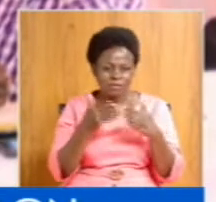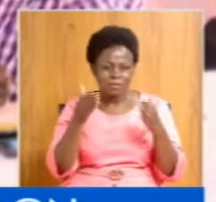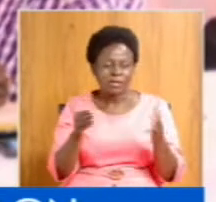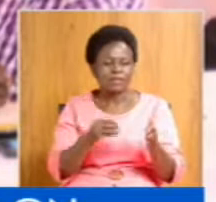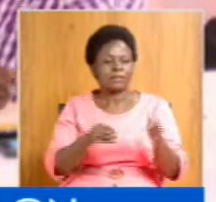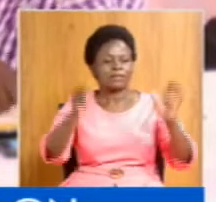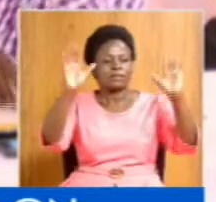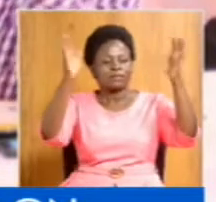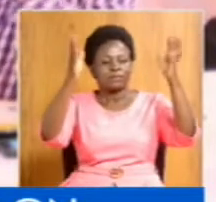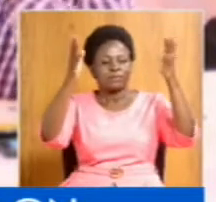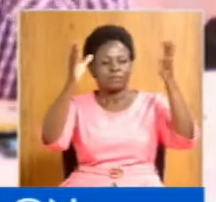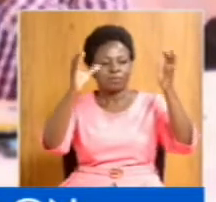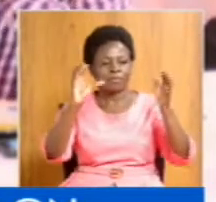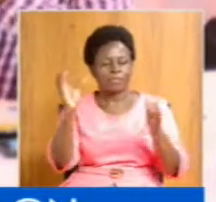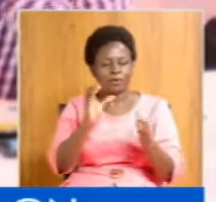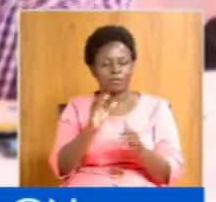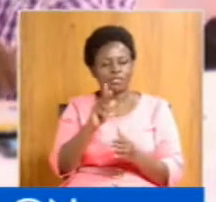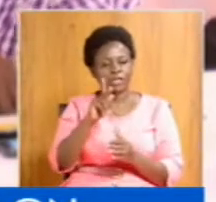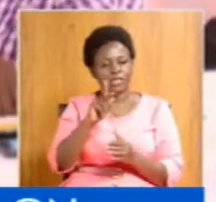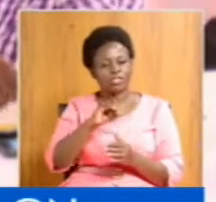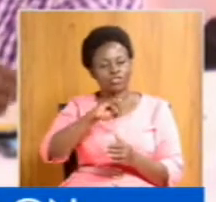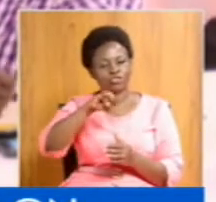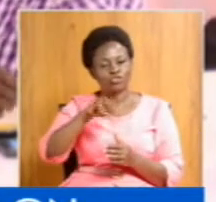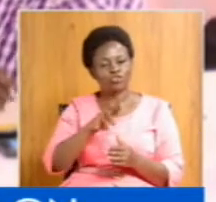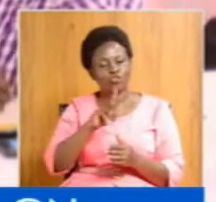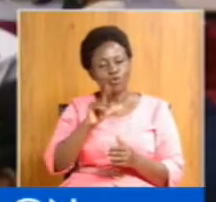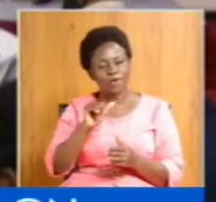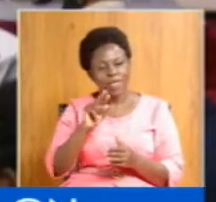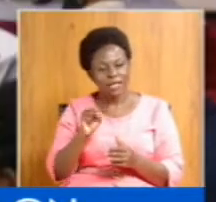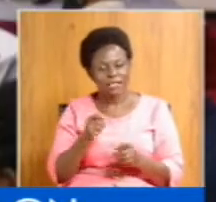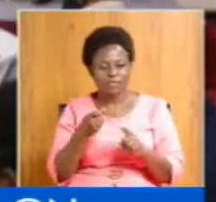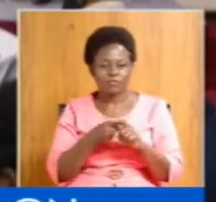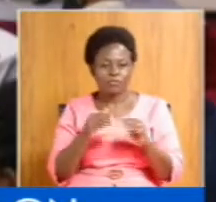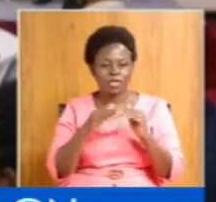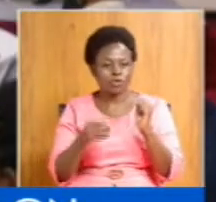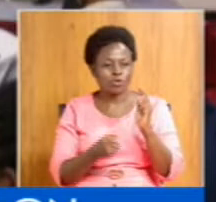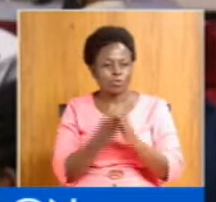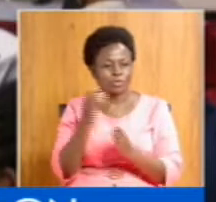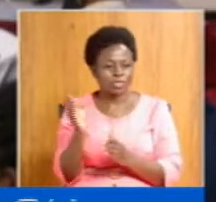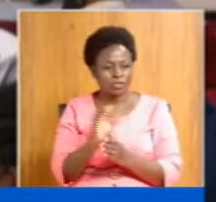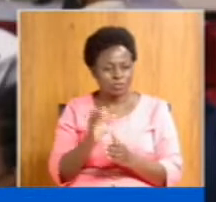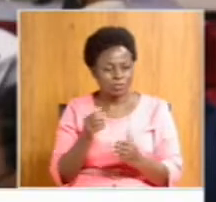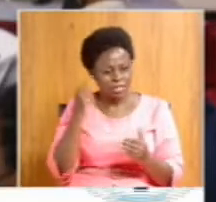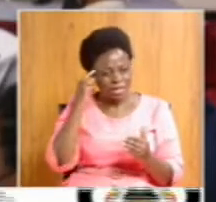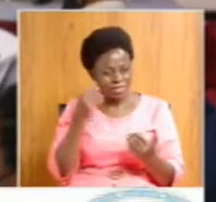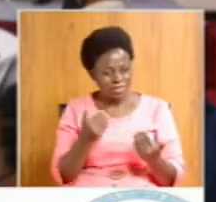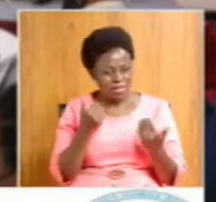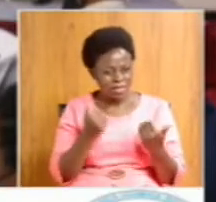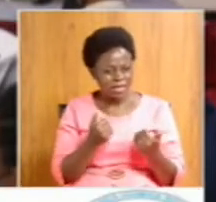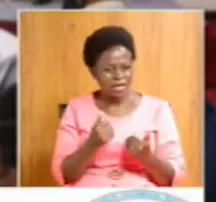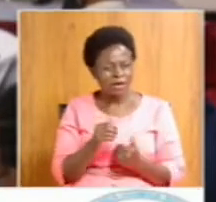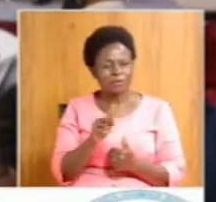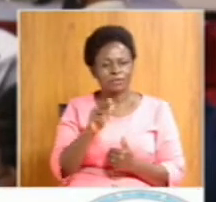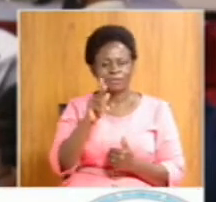round of applause to Commissioner Julius Kamia from the Eco Opportunities Commission. I think now we'll go to